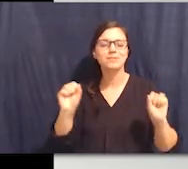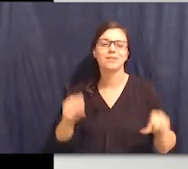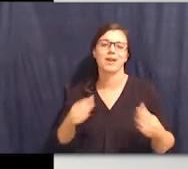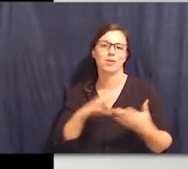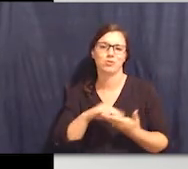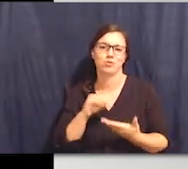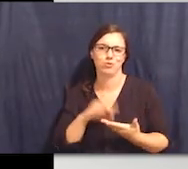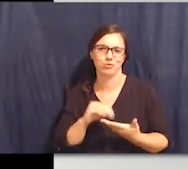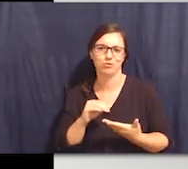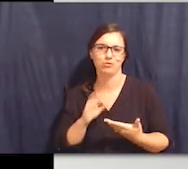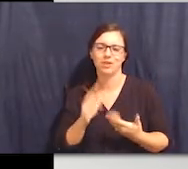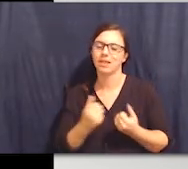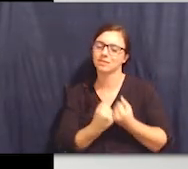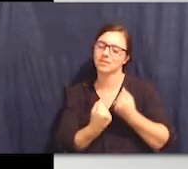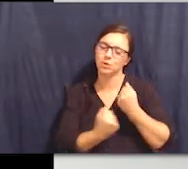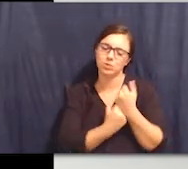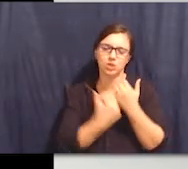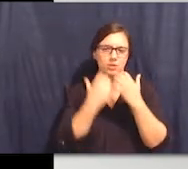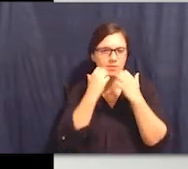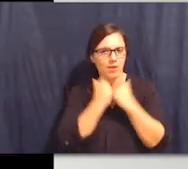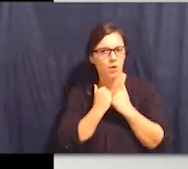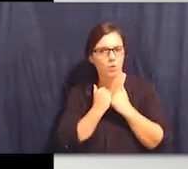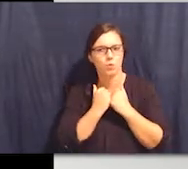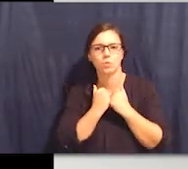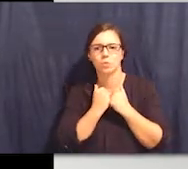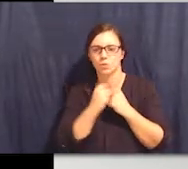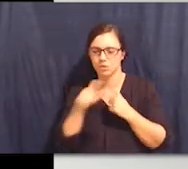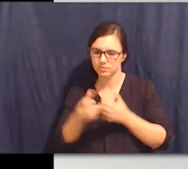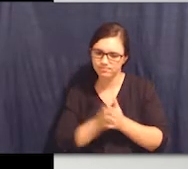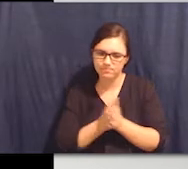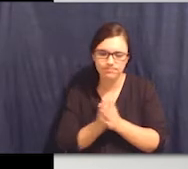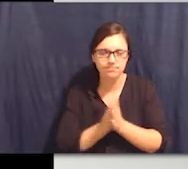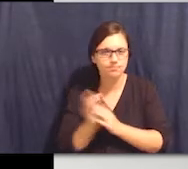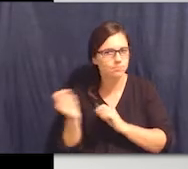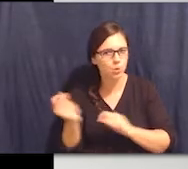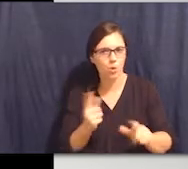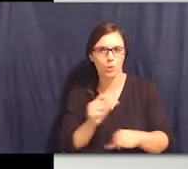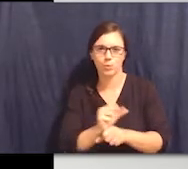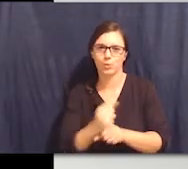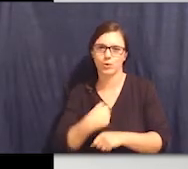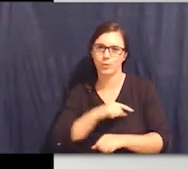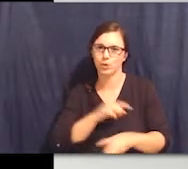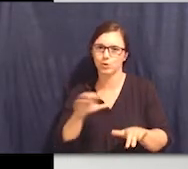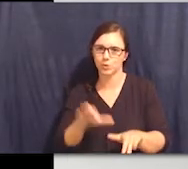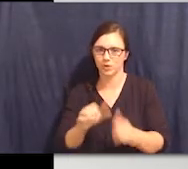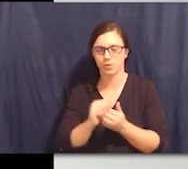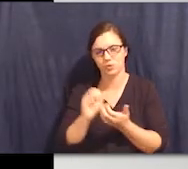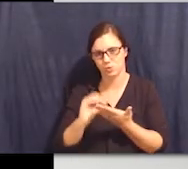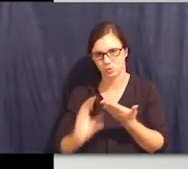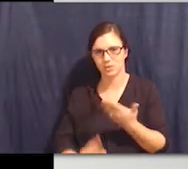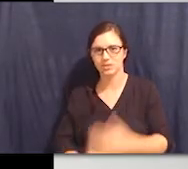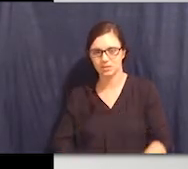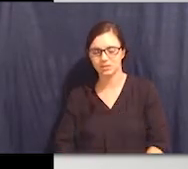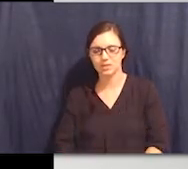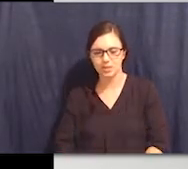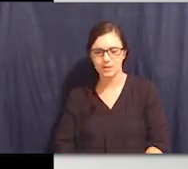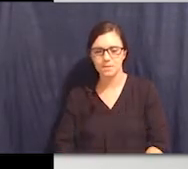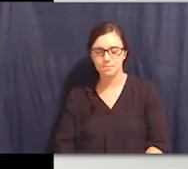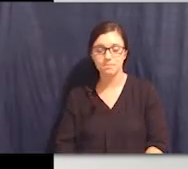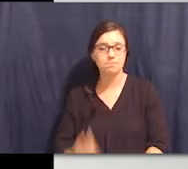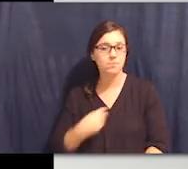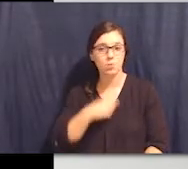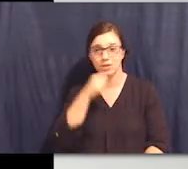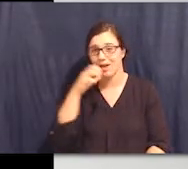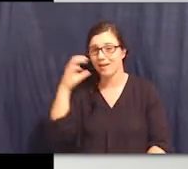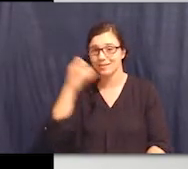learn. That is a foundational value that should drive all of the work that we're doing with students. That we